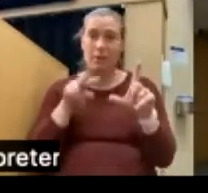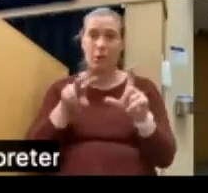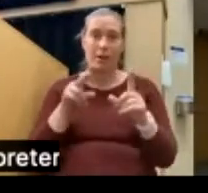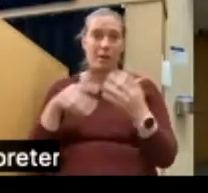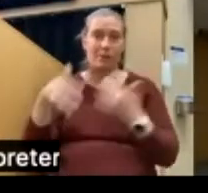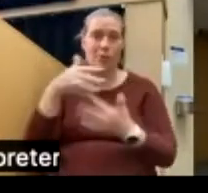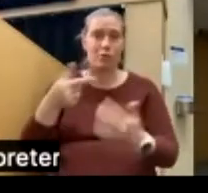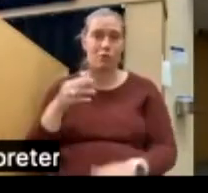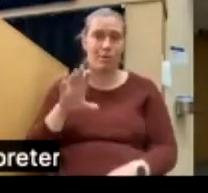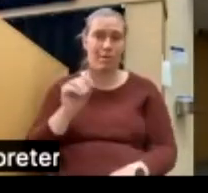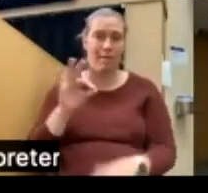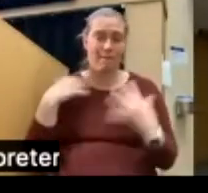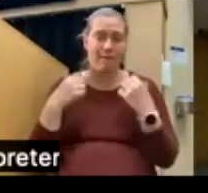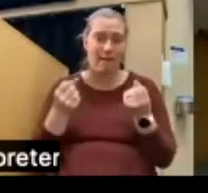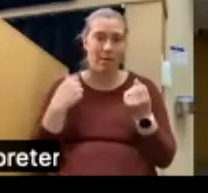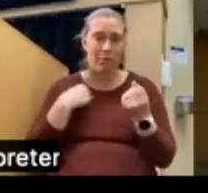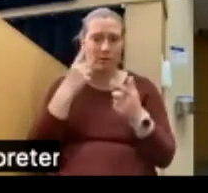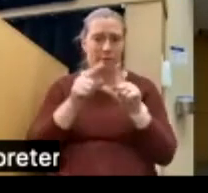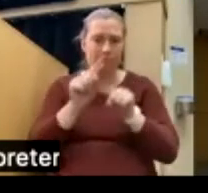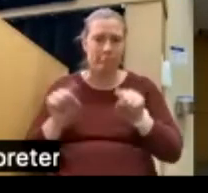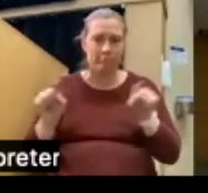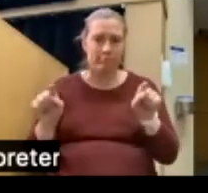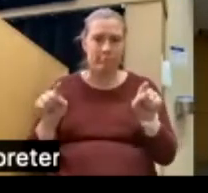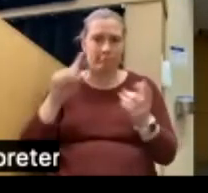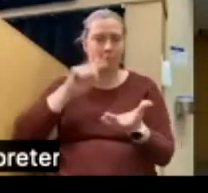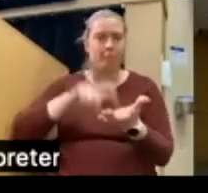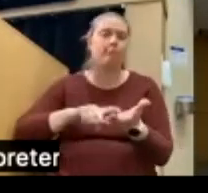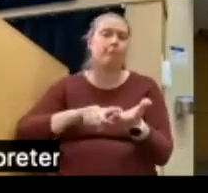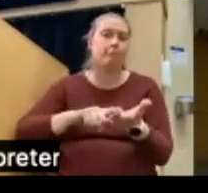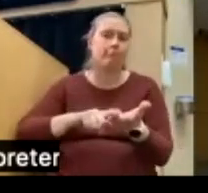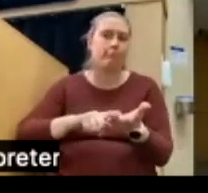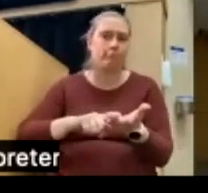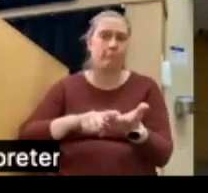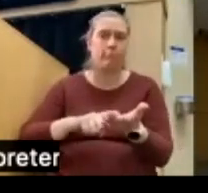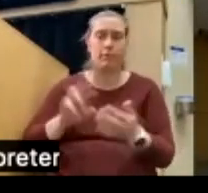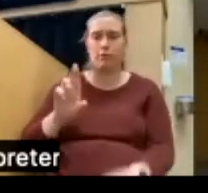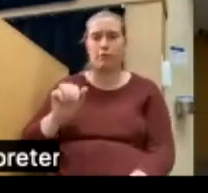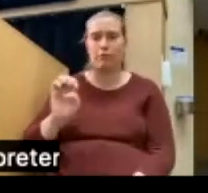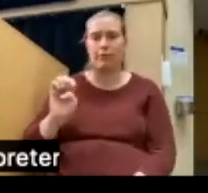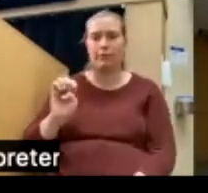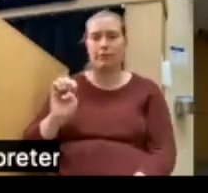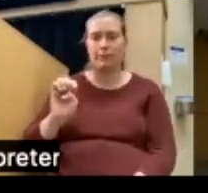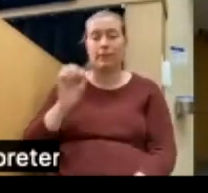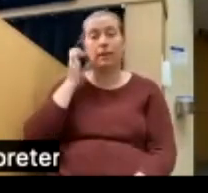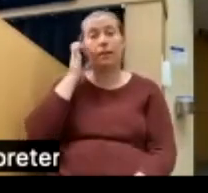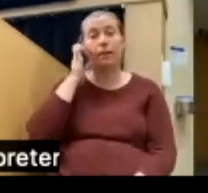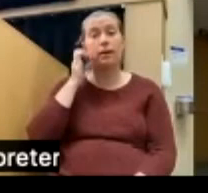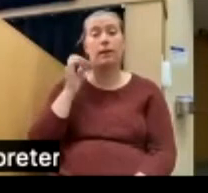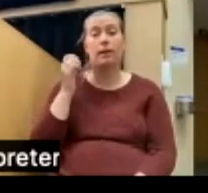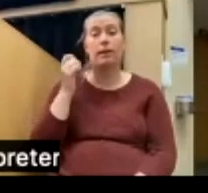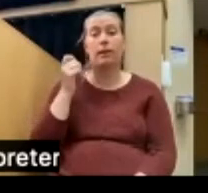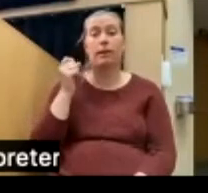health, that you see it in a variety of ways. And most notably also when it comes to race with, now this is